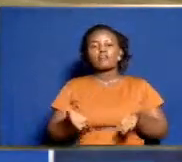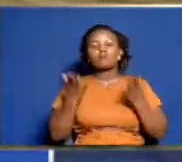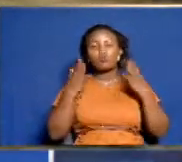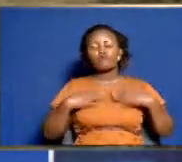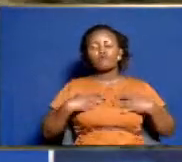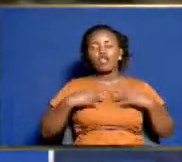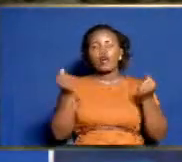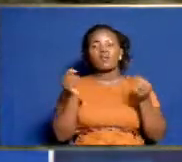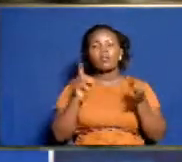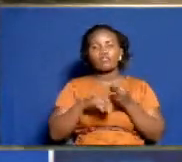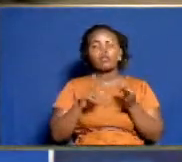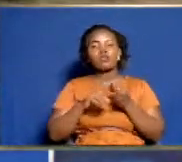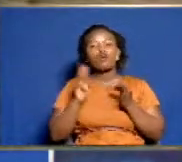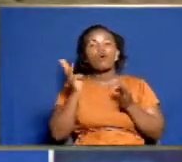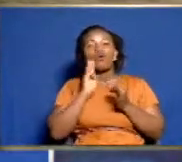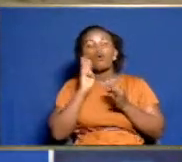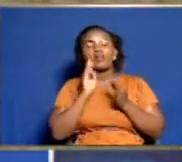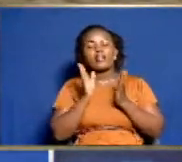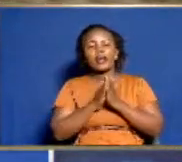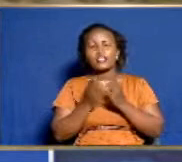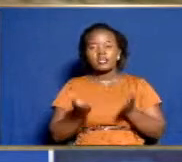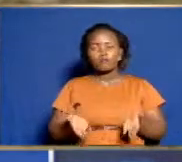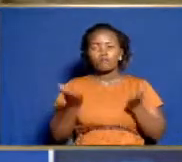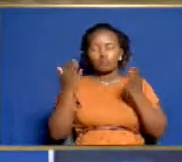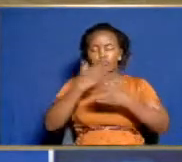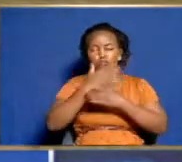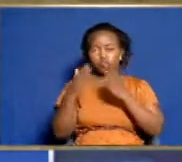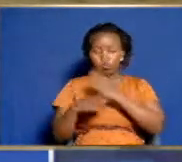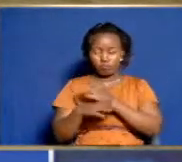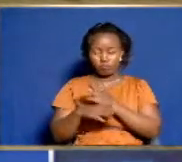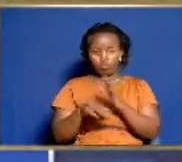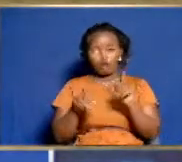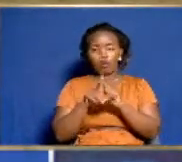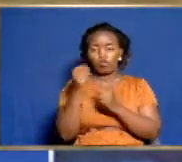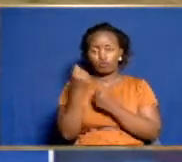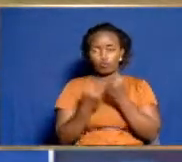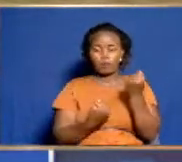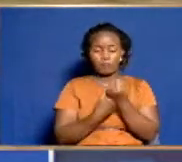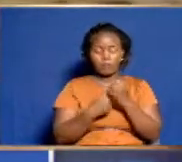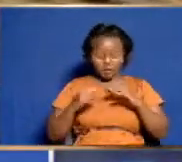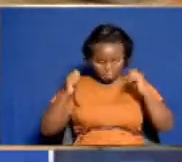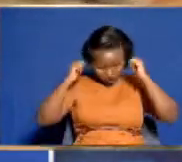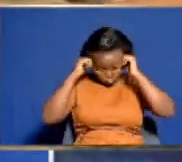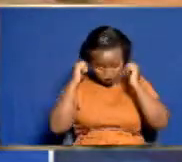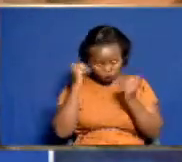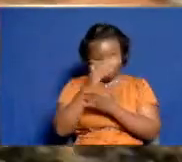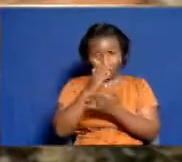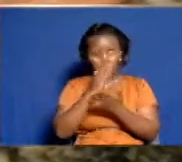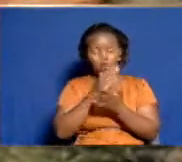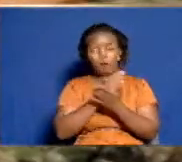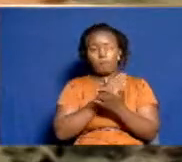improved infrastructure for communities, to supporting Lewa's education programs.